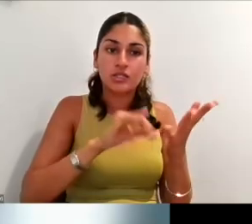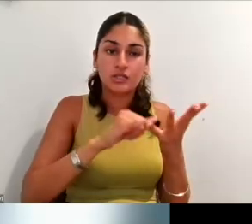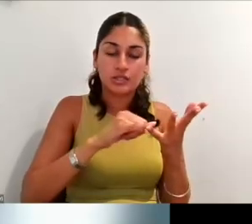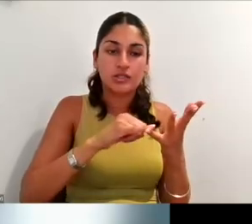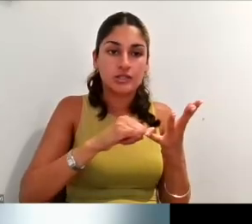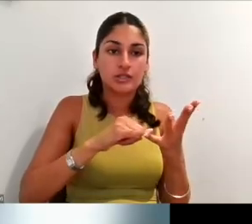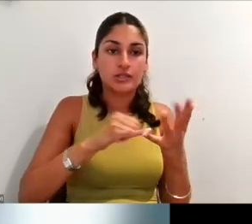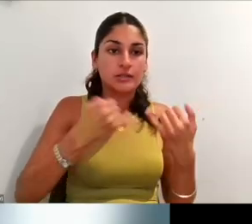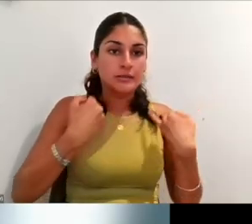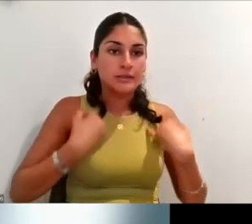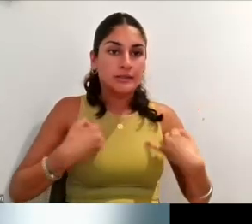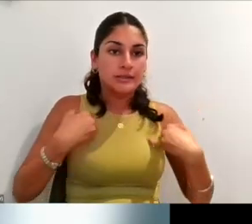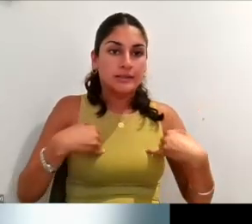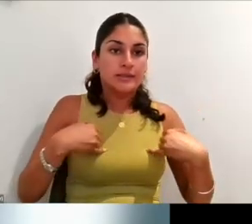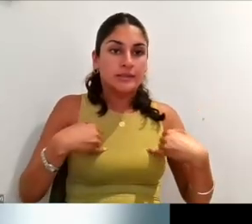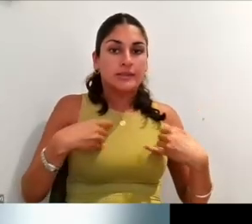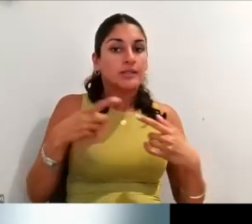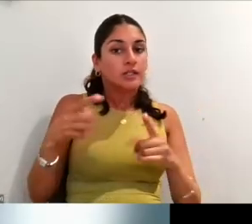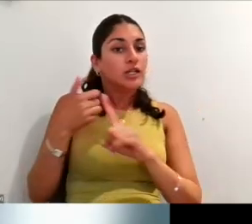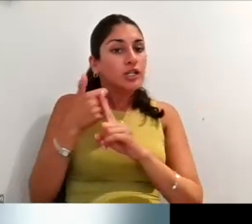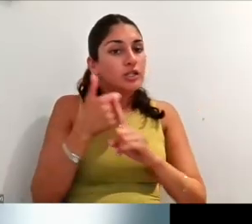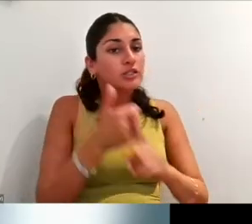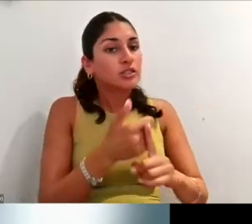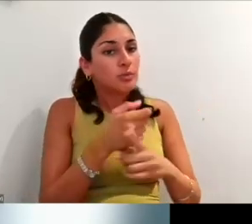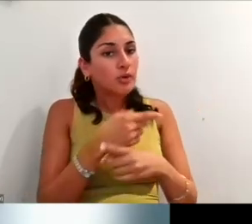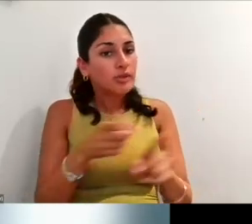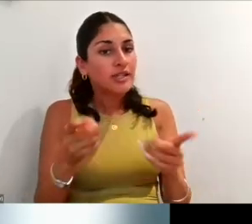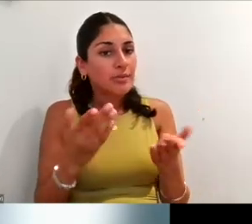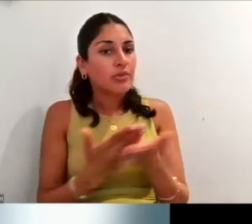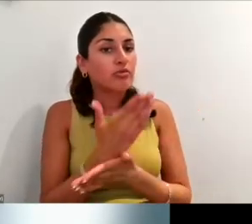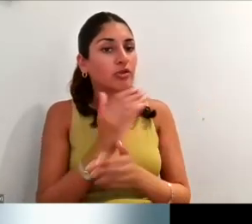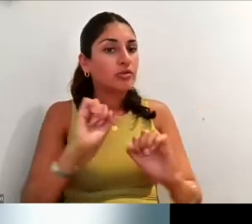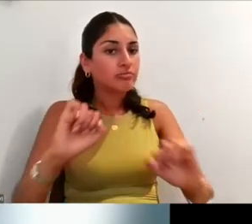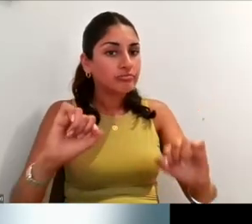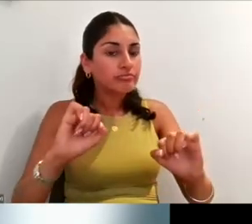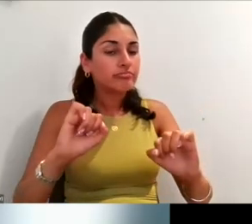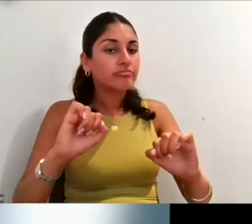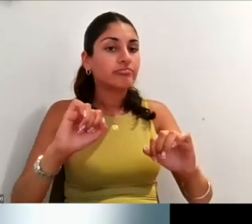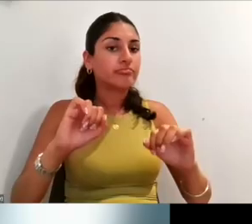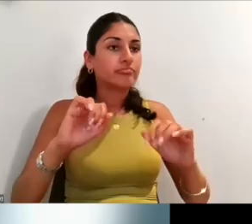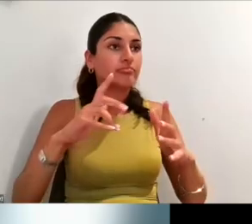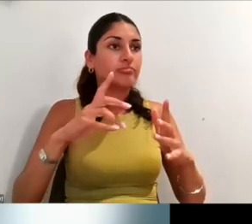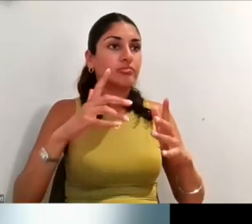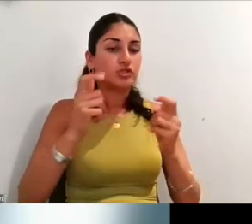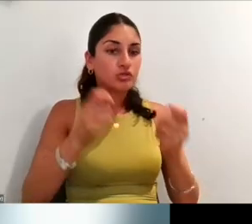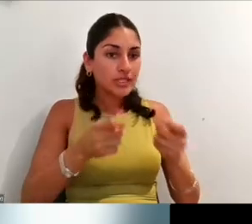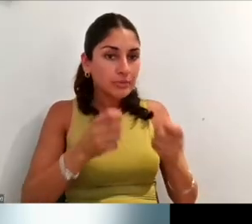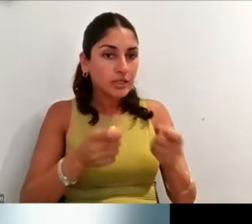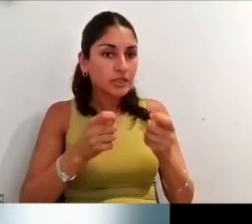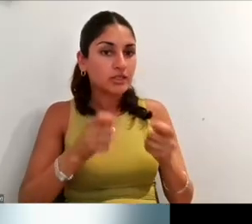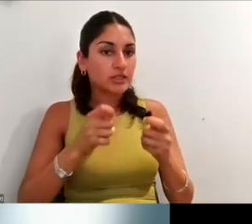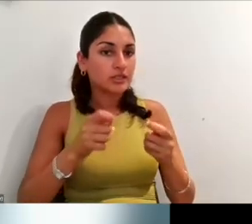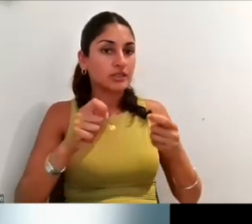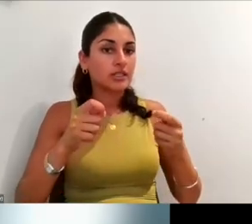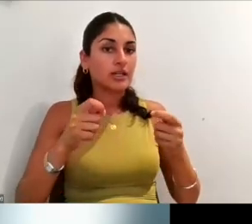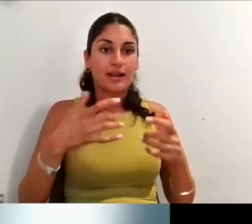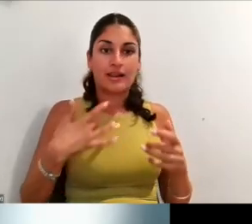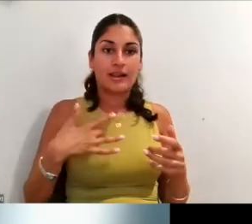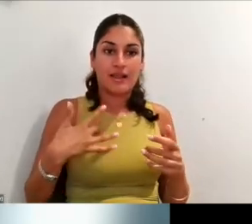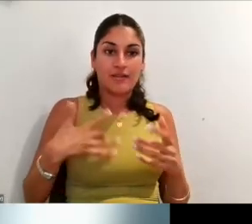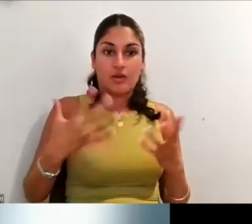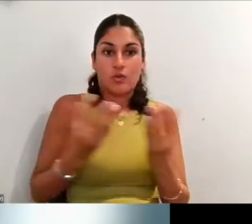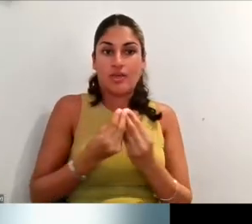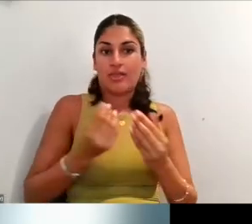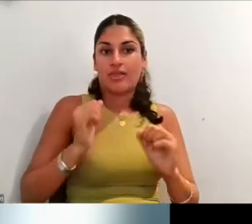Parkinson's to help support them through their time, through their treatments, and through their life, through living,